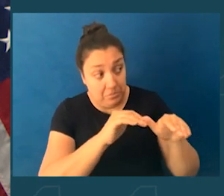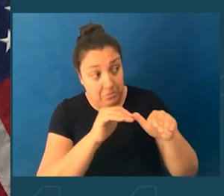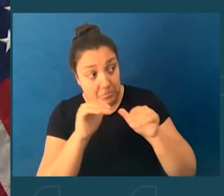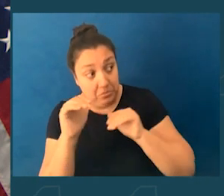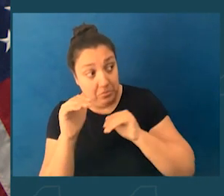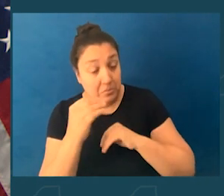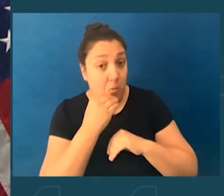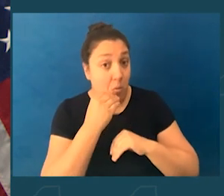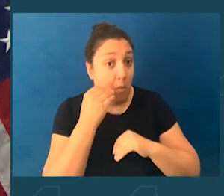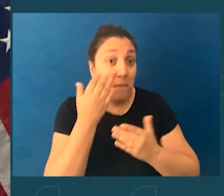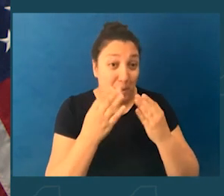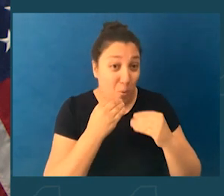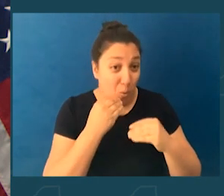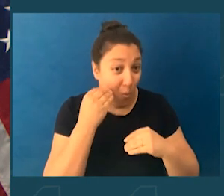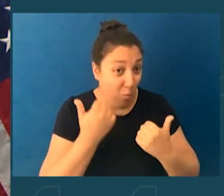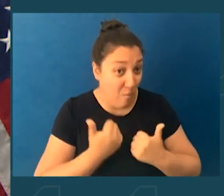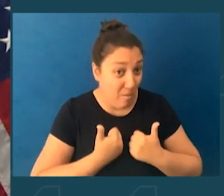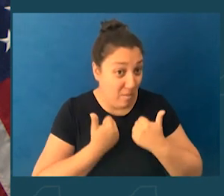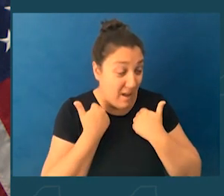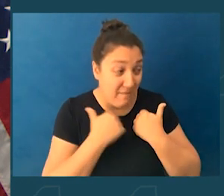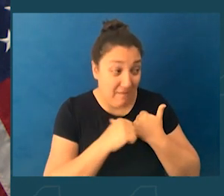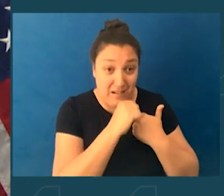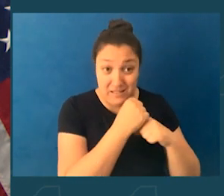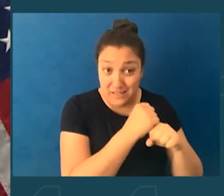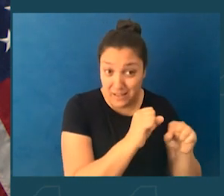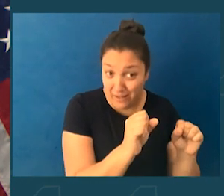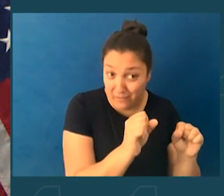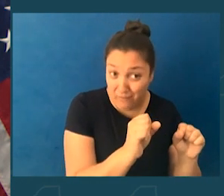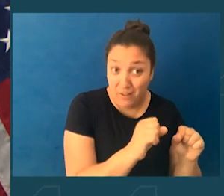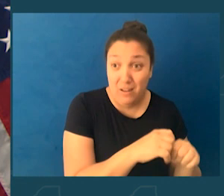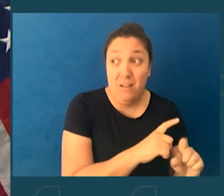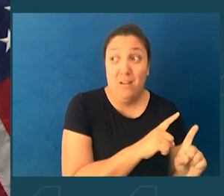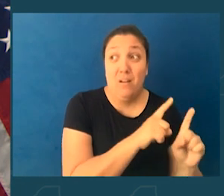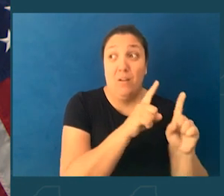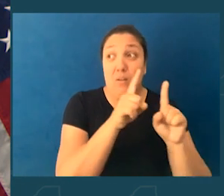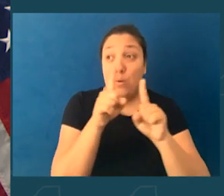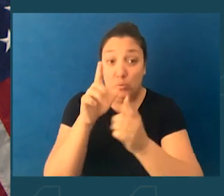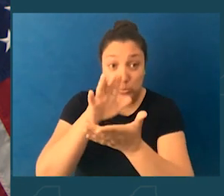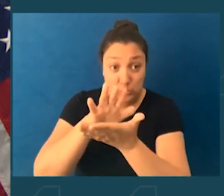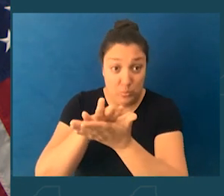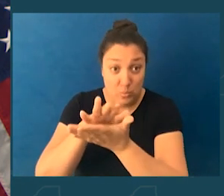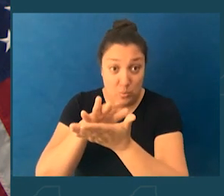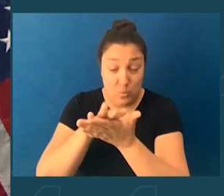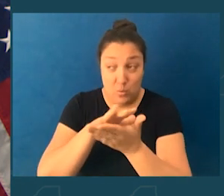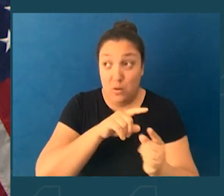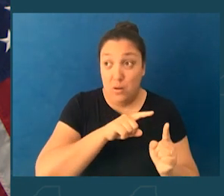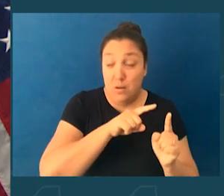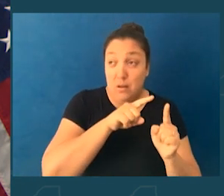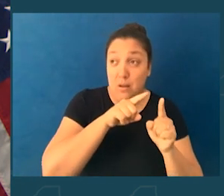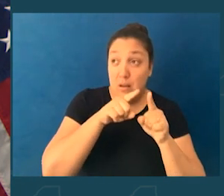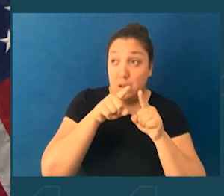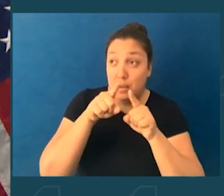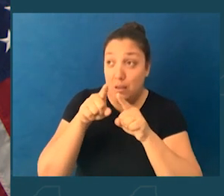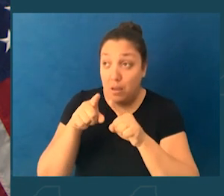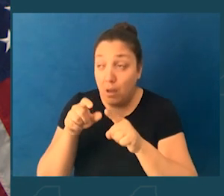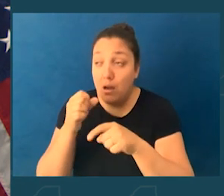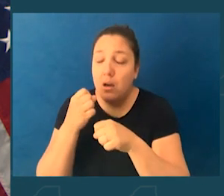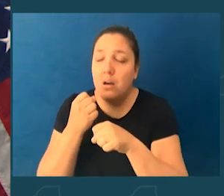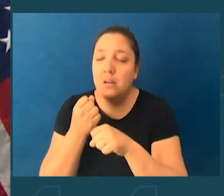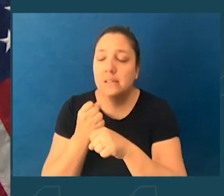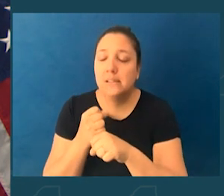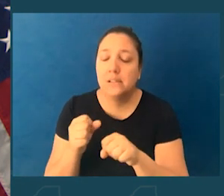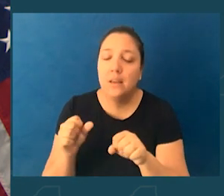all. School is their refuge. They go there, there's teachers, there's administrators, there's people who care about them. There's a connection with others